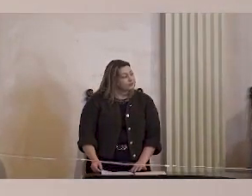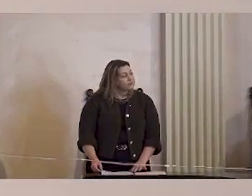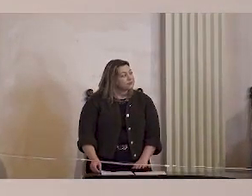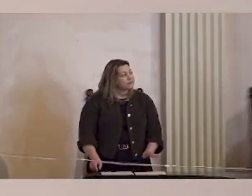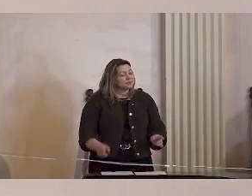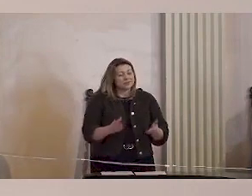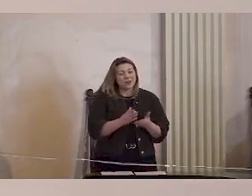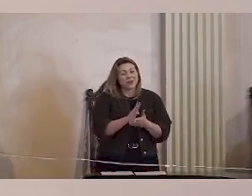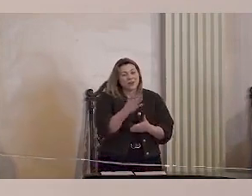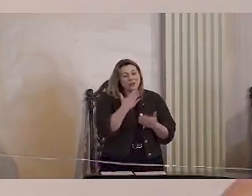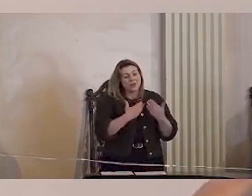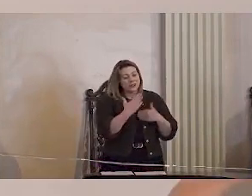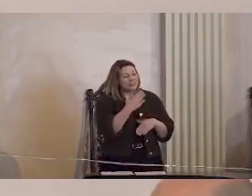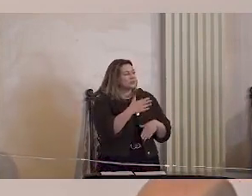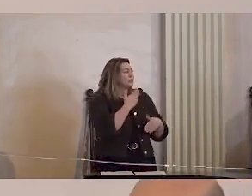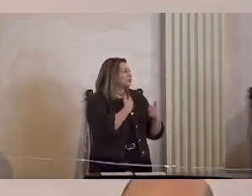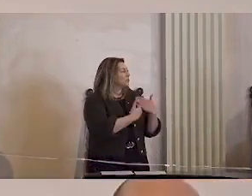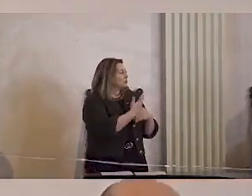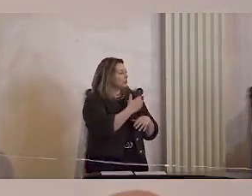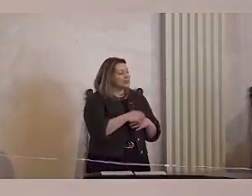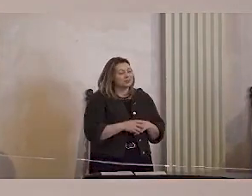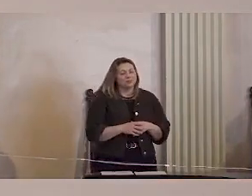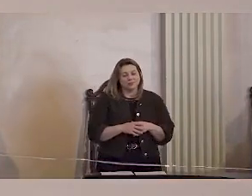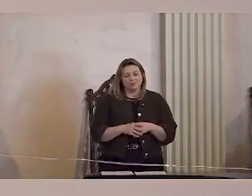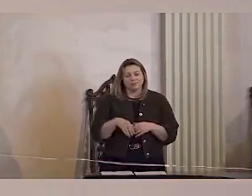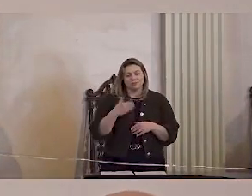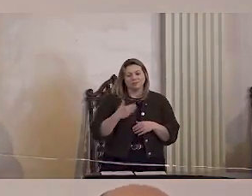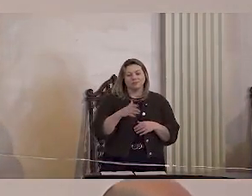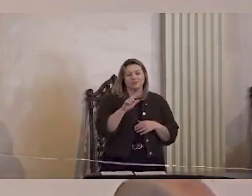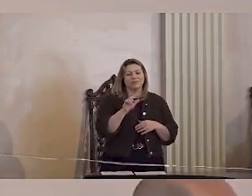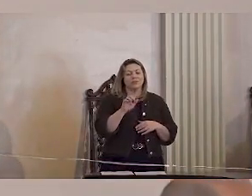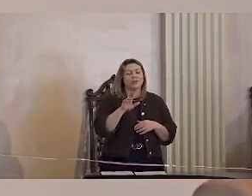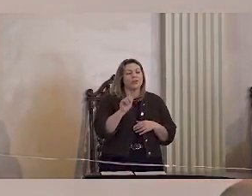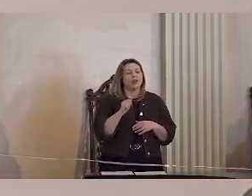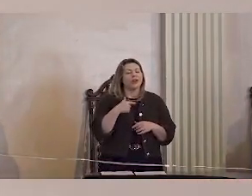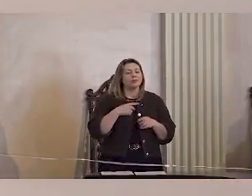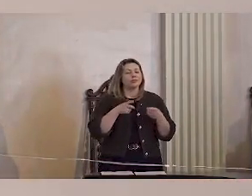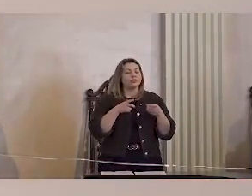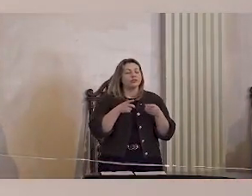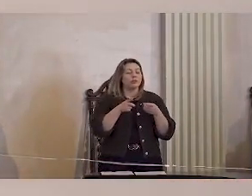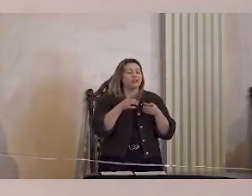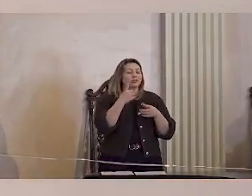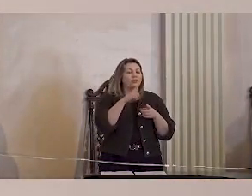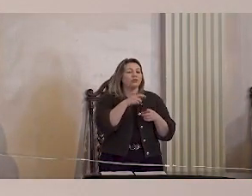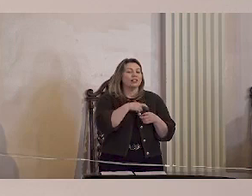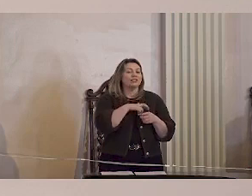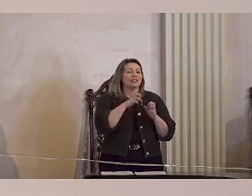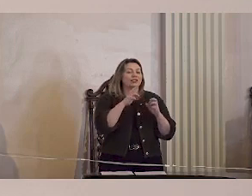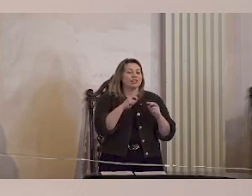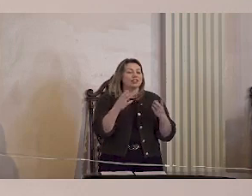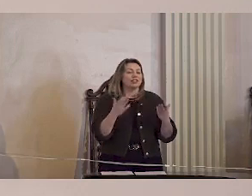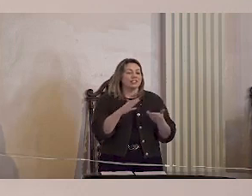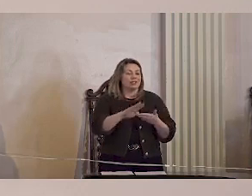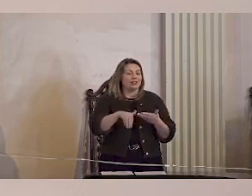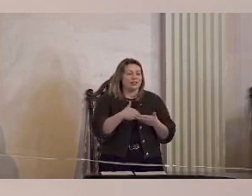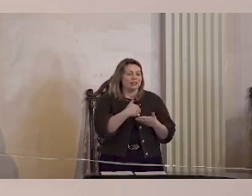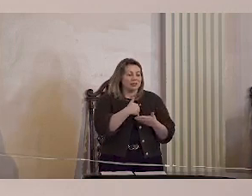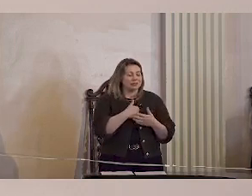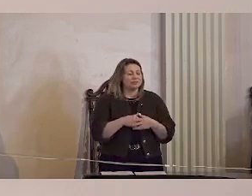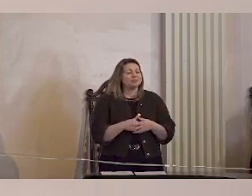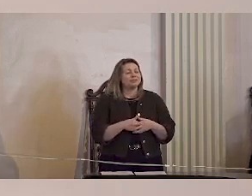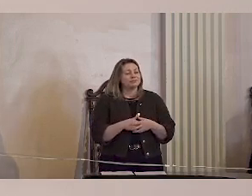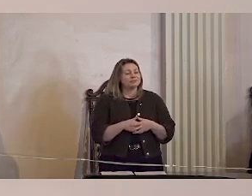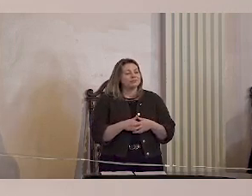Right. Good morning. My name is Laura Prophet, and I'm the Director of Religious Education here at All Souls. And